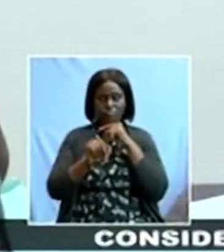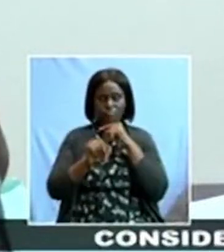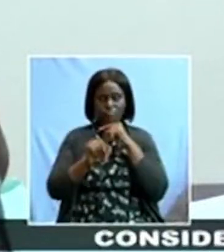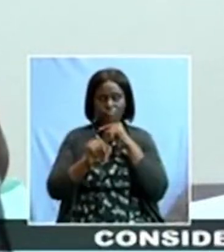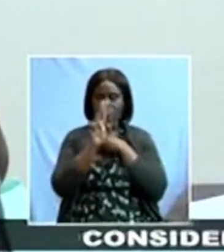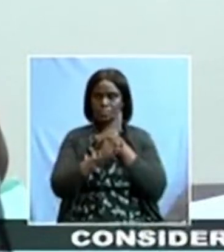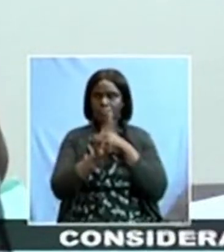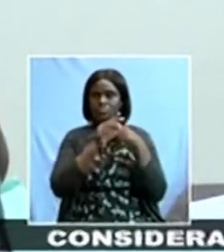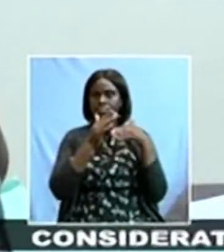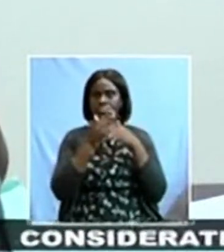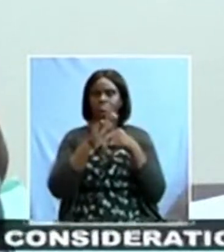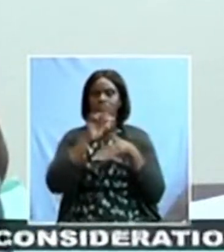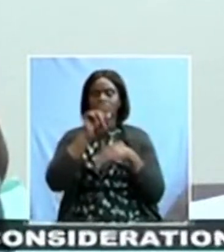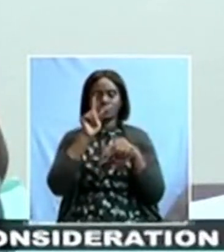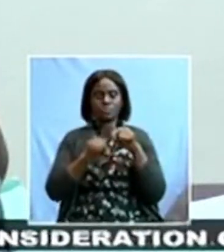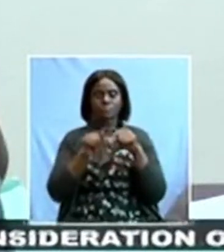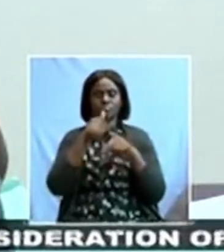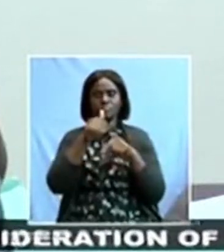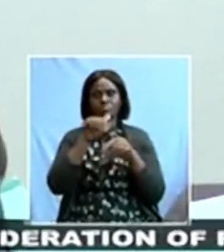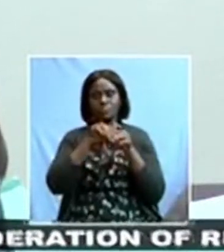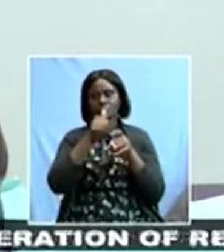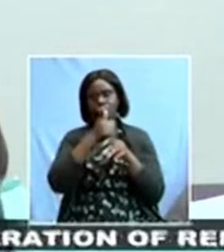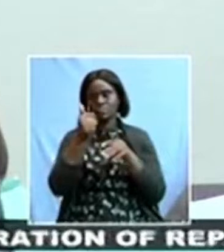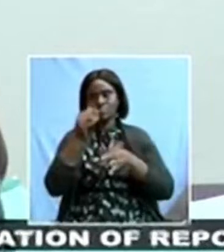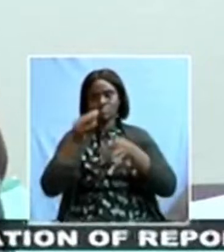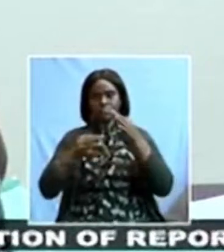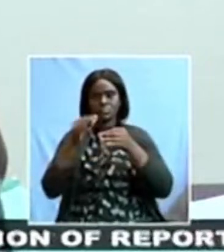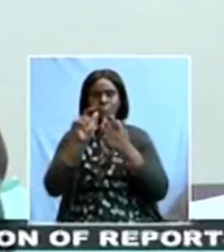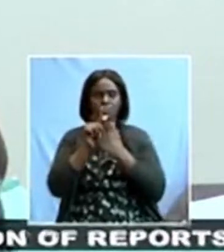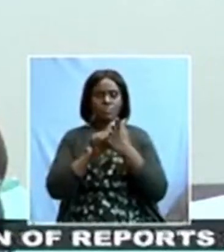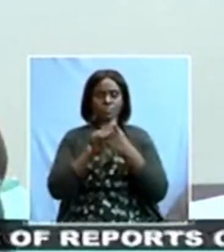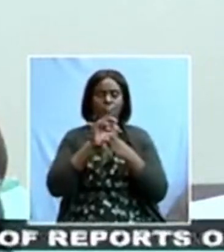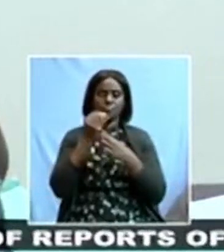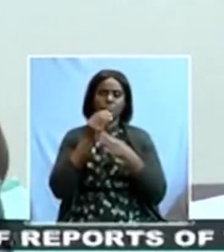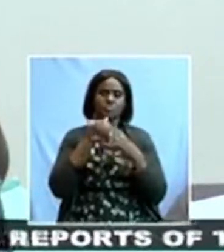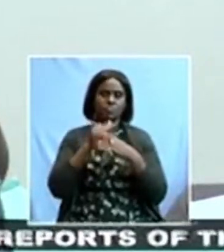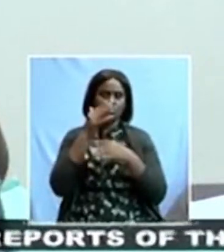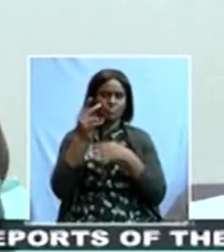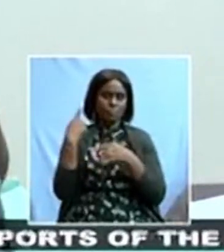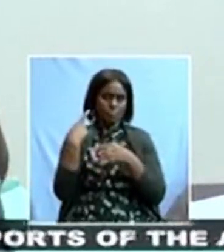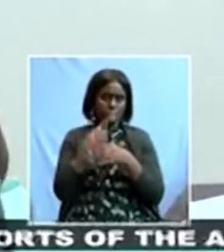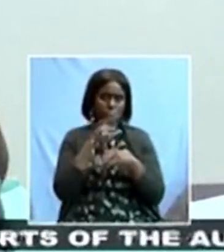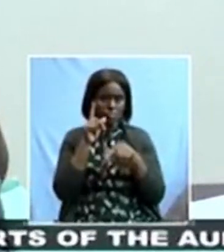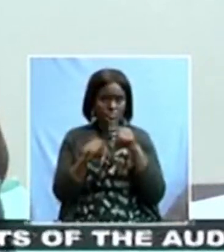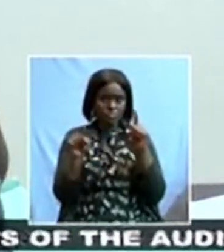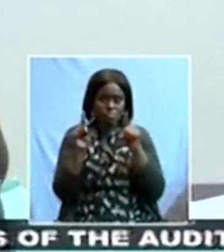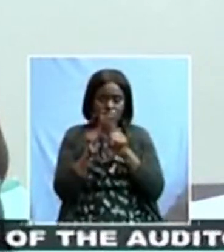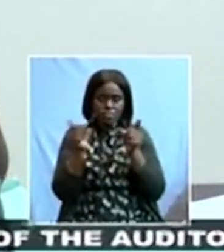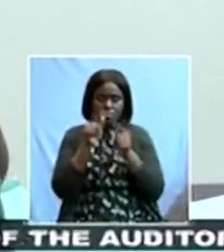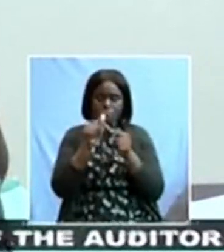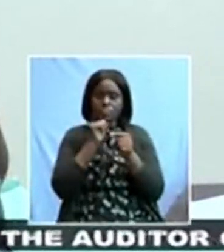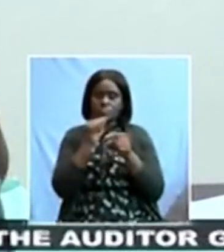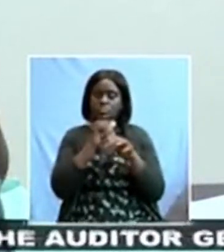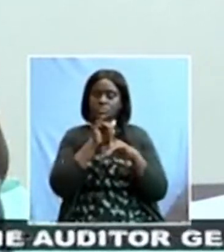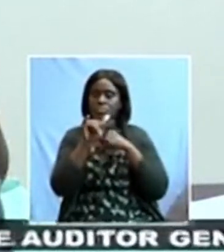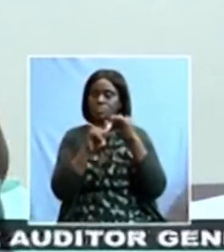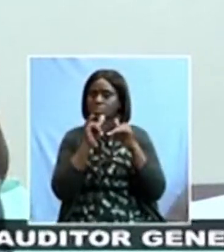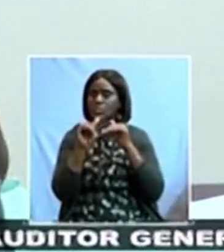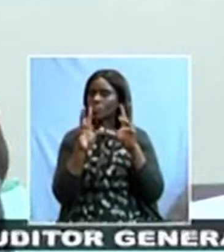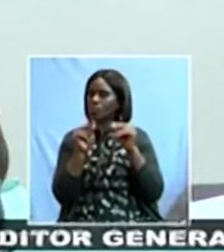used against you in any courts of law or outside parliament, as long as it's not misleading